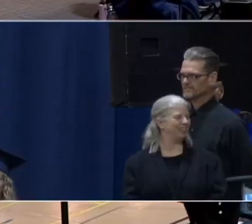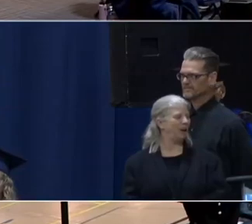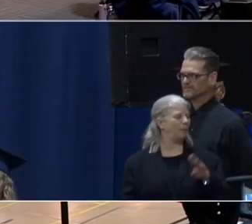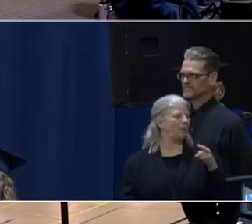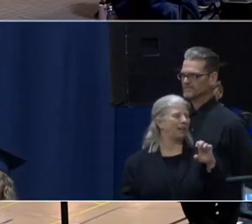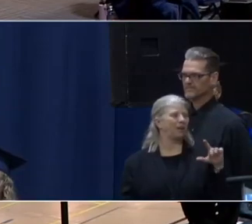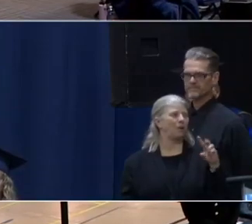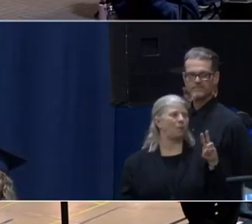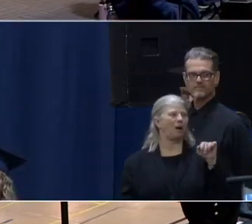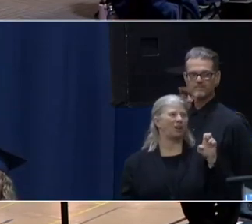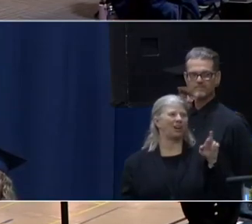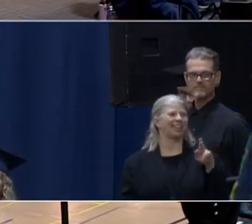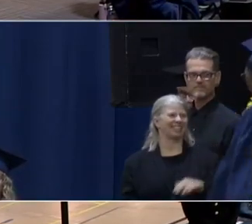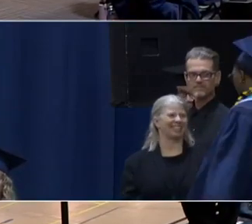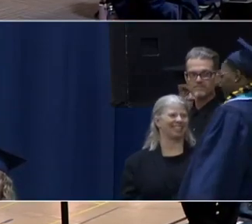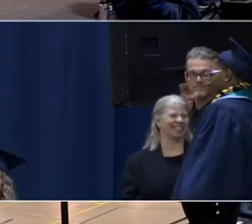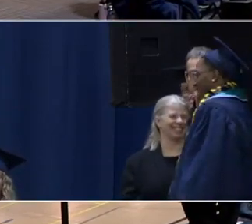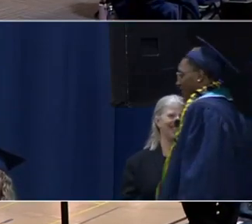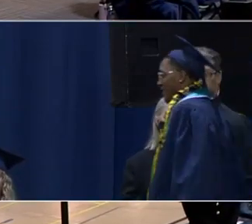Michael Walker.